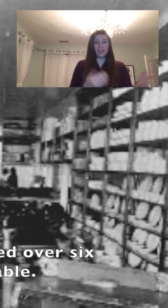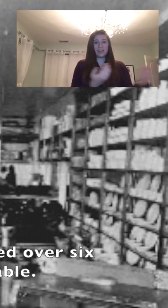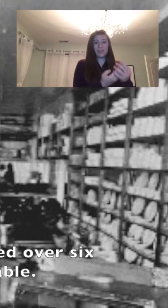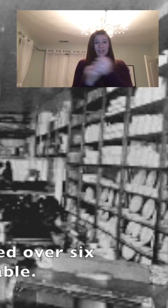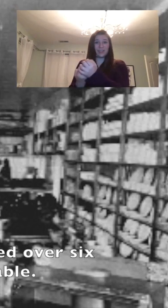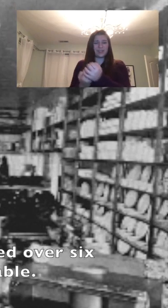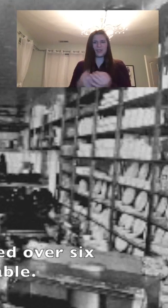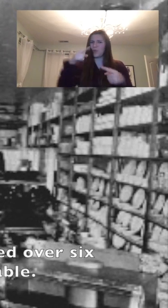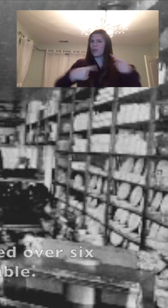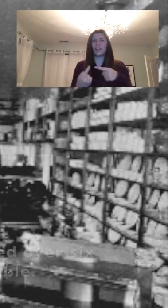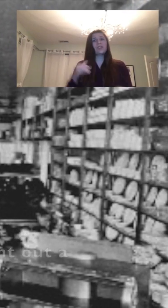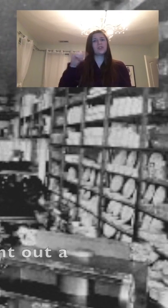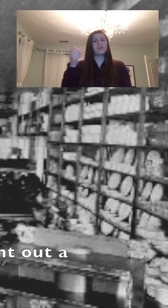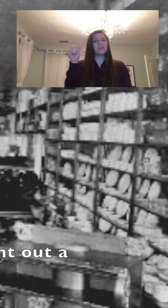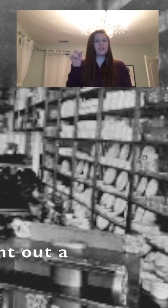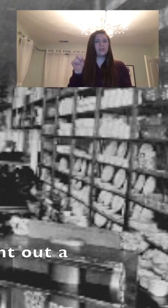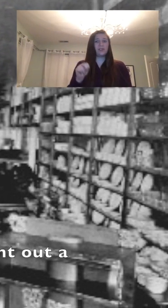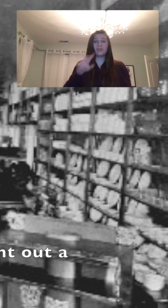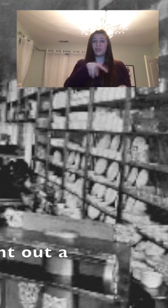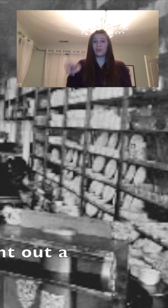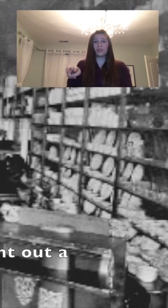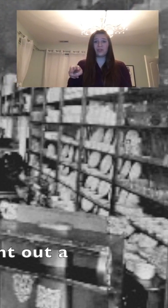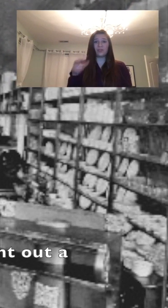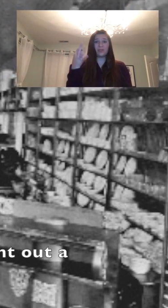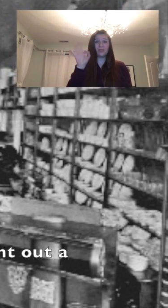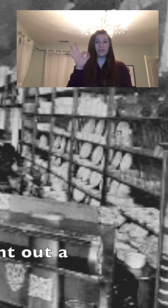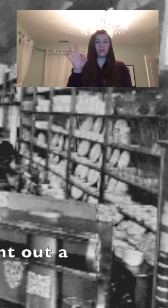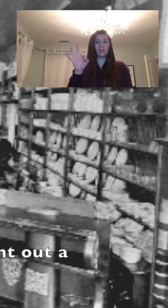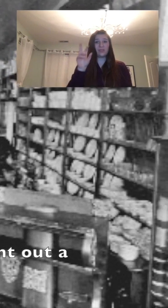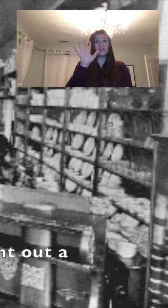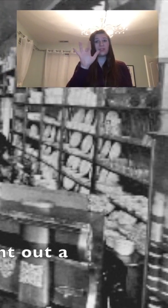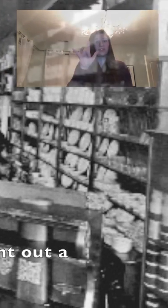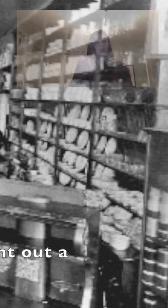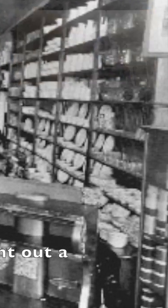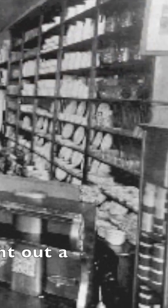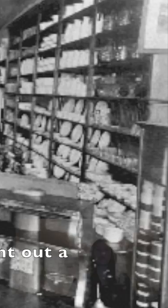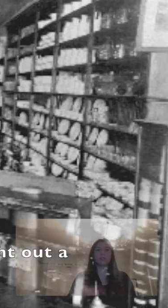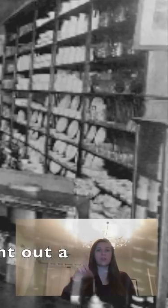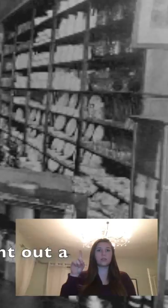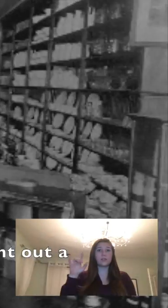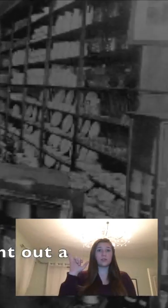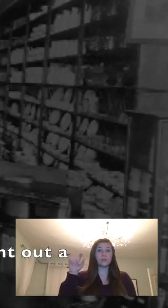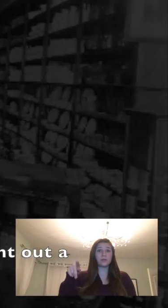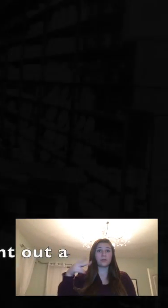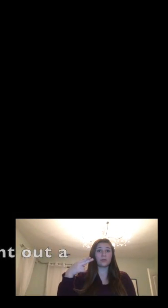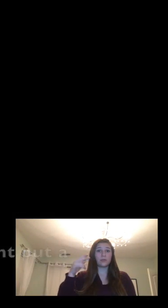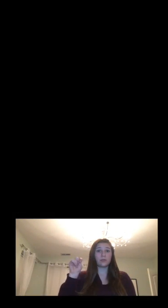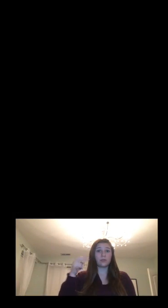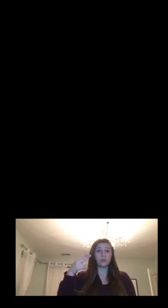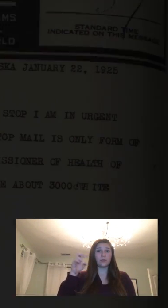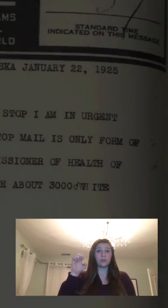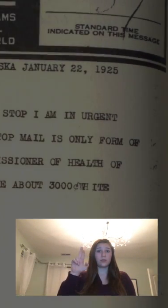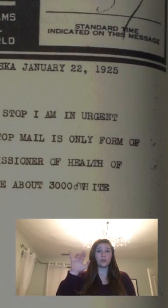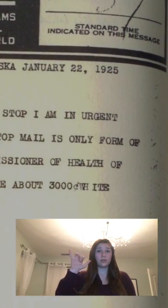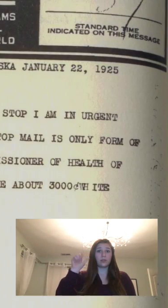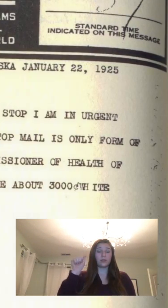over 6 years prior and was left unusable. On January 22, 1925, Dr. Welch sent out a